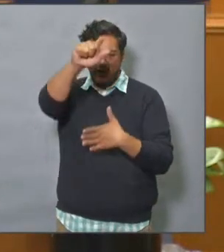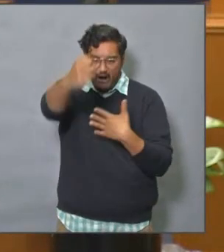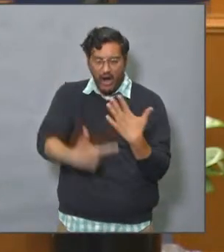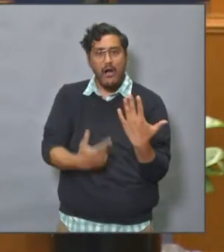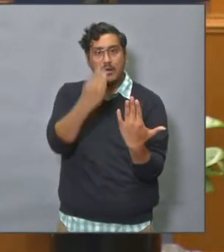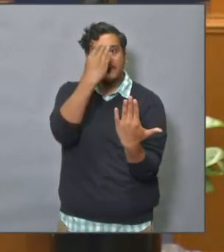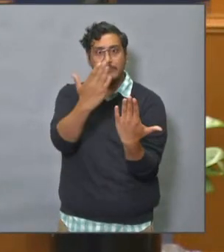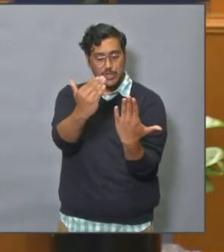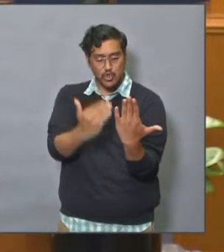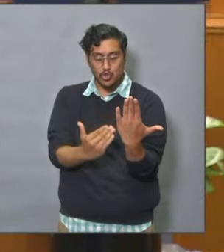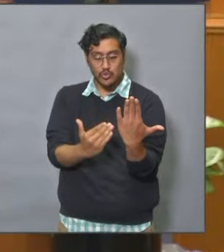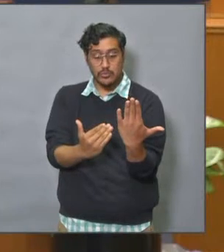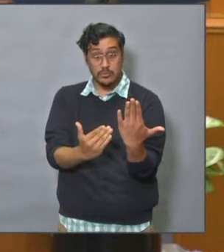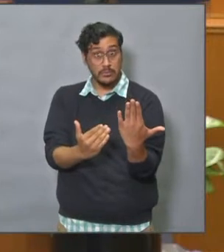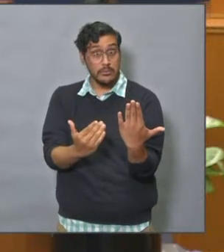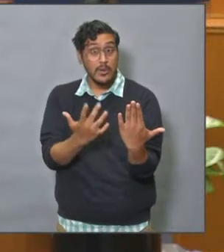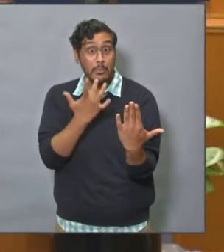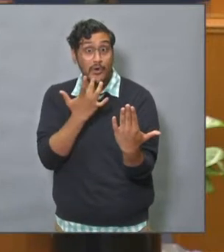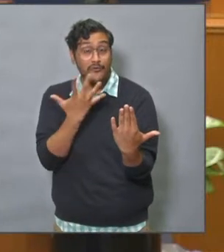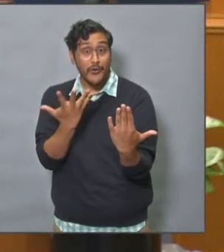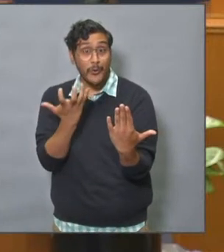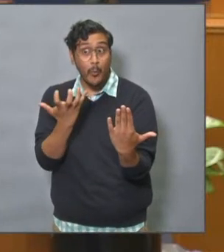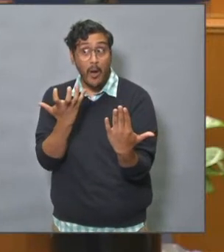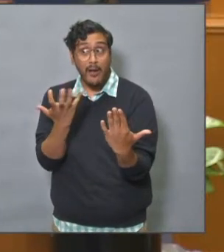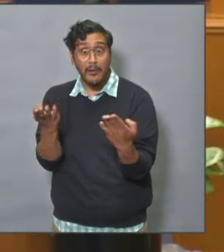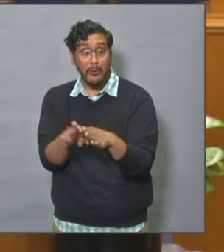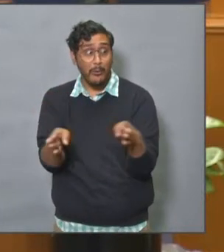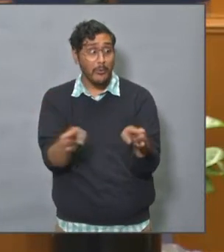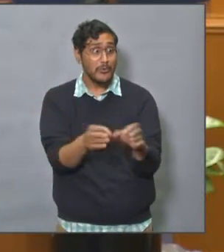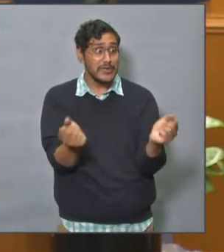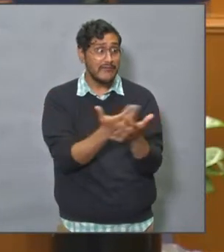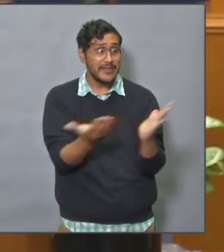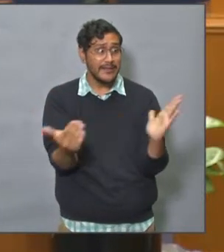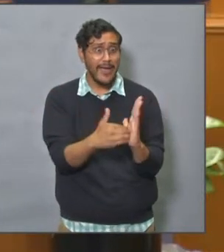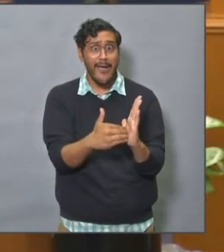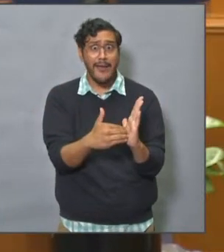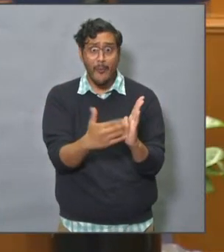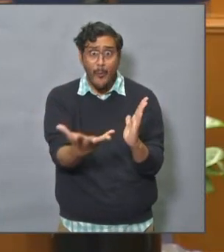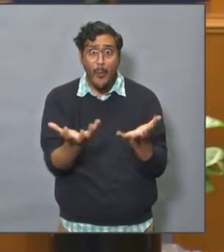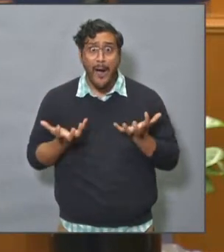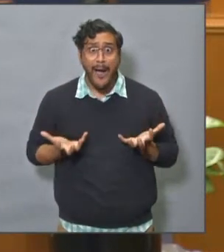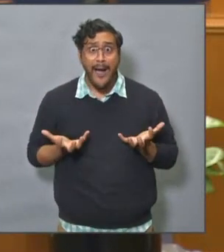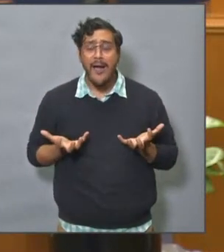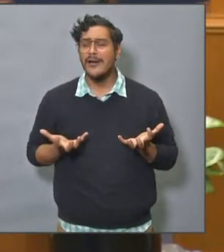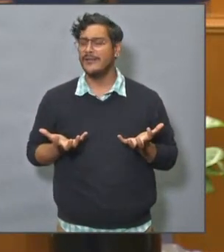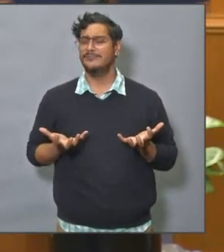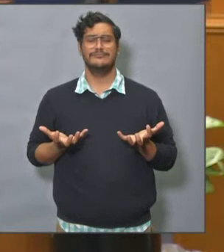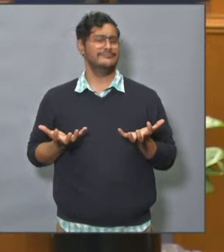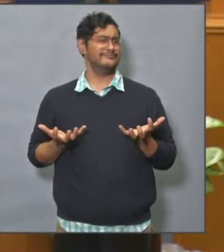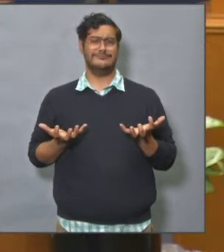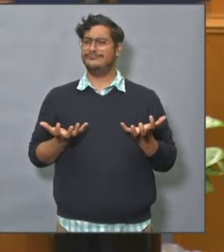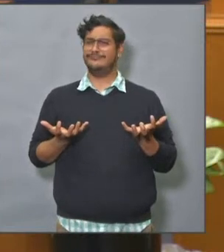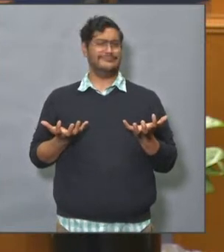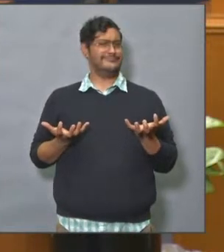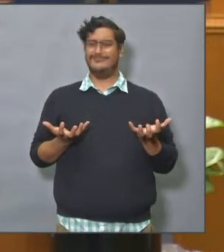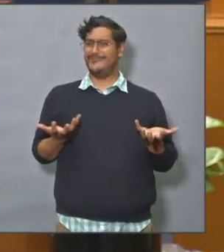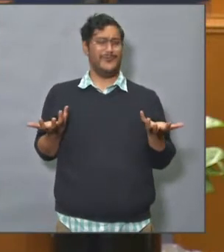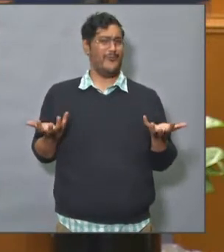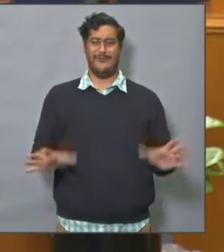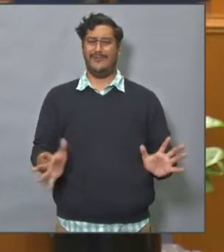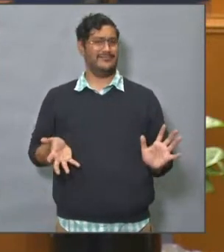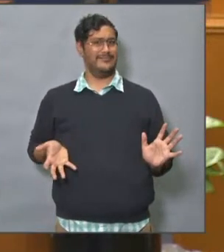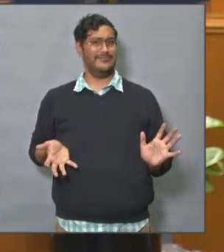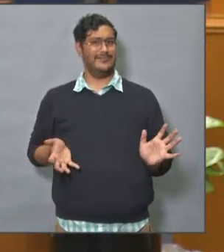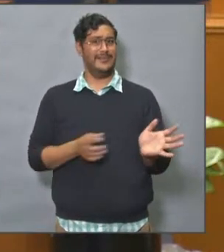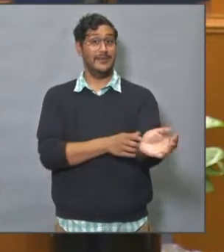to a safer at home order, really closing everything down again? Absolutely not. None of us want to go back there. But if we